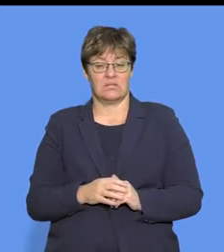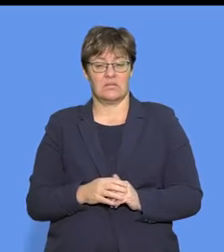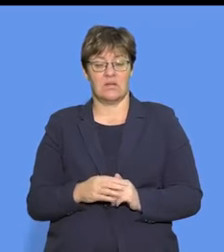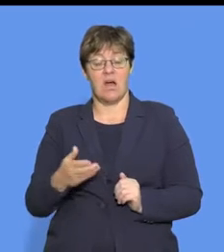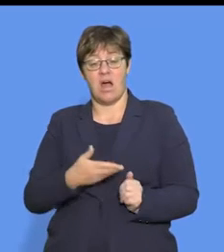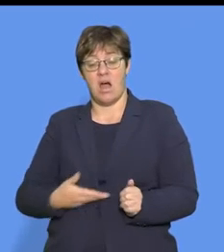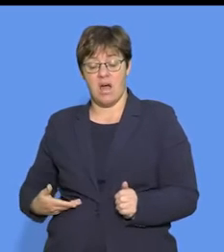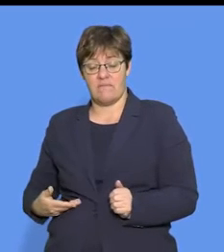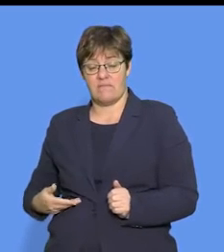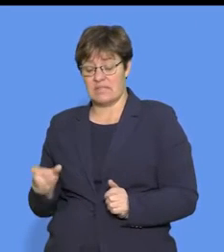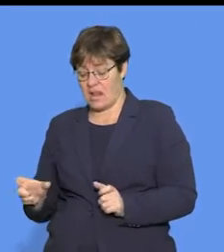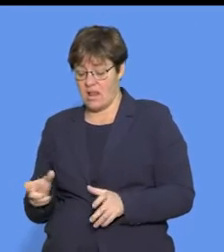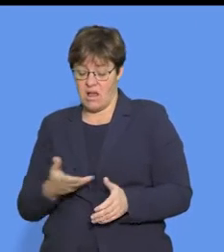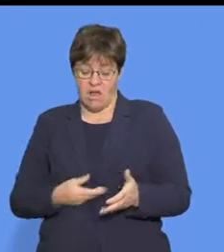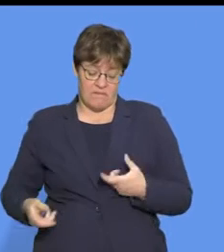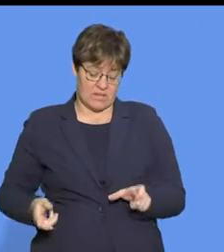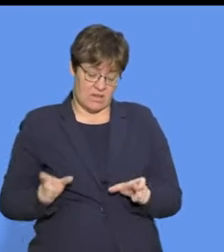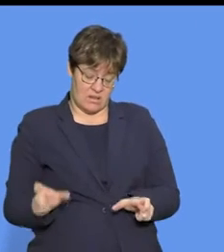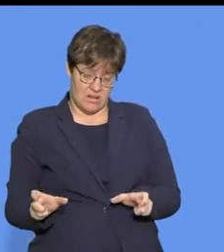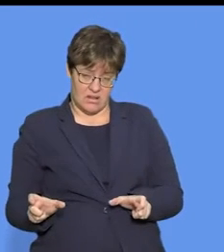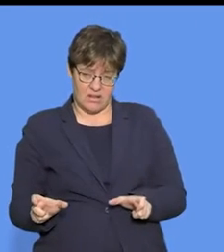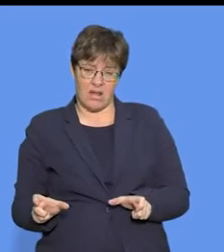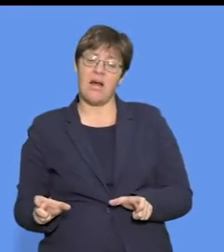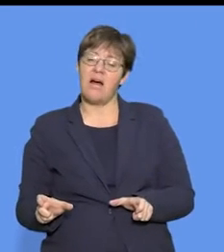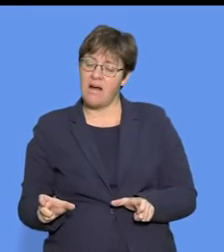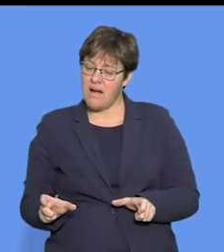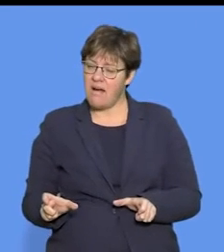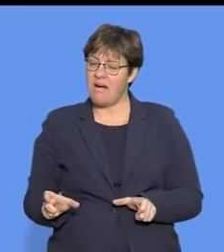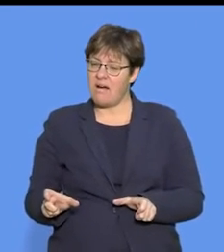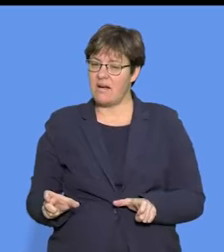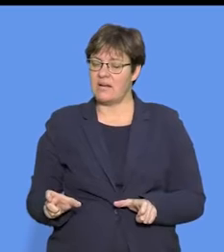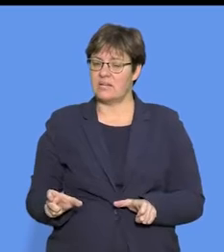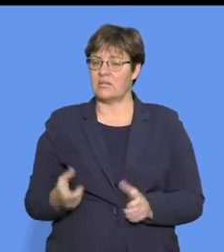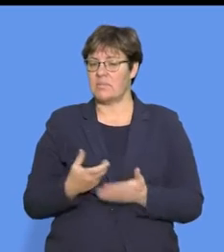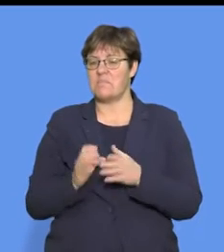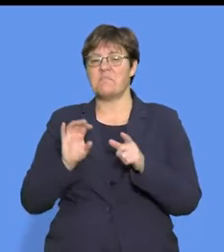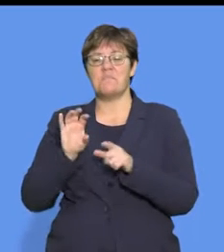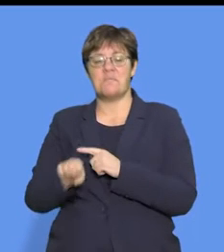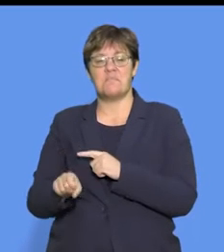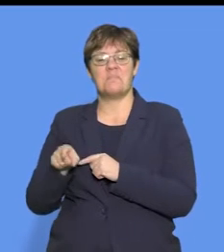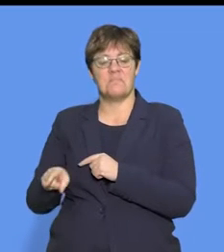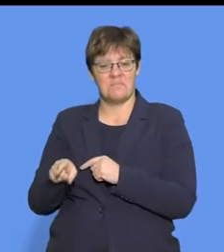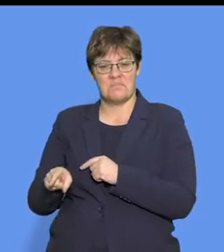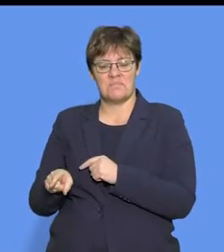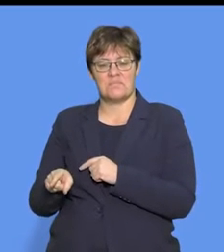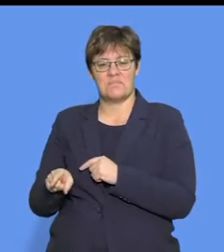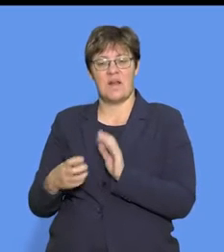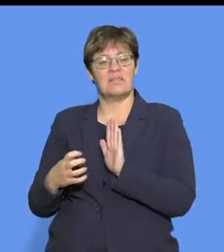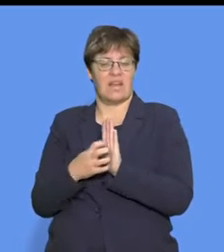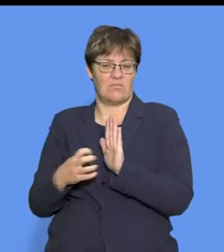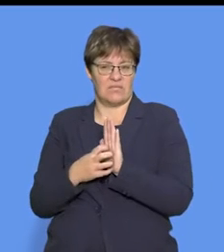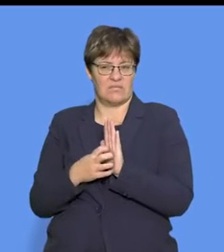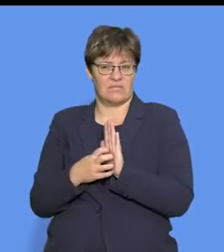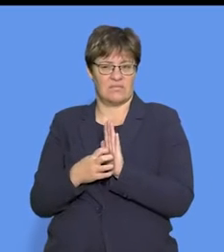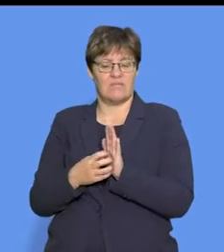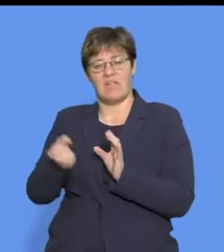We've got one half cell here, one half cell here. And I think you should be able to recognize, as we